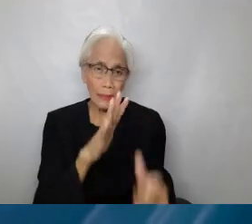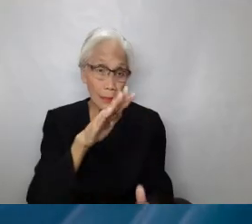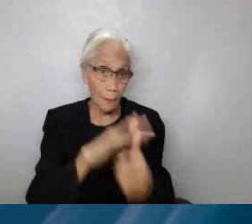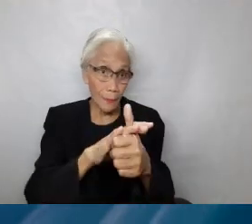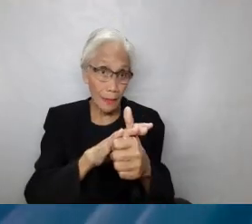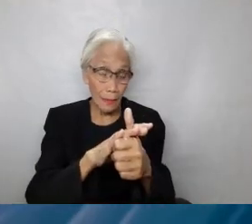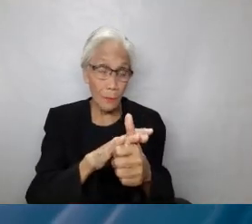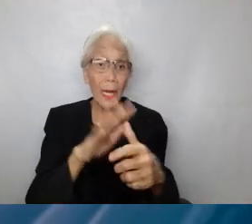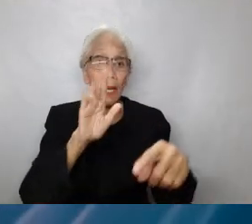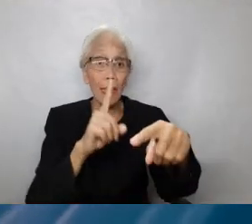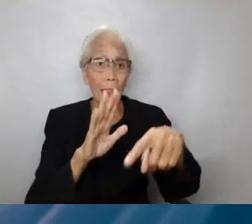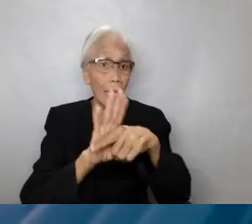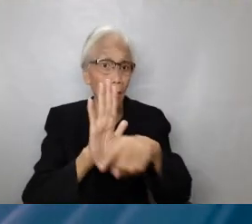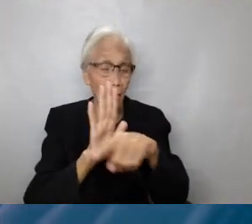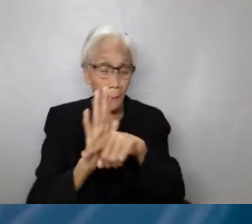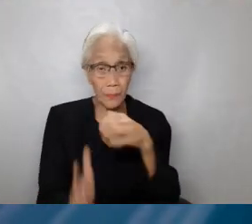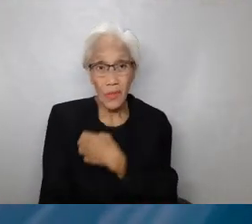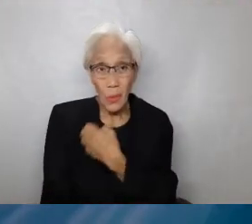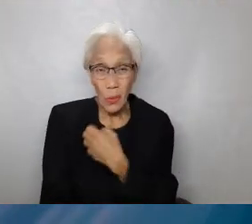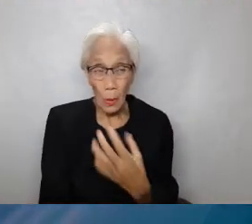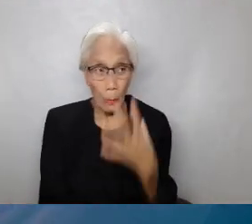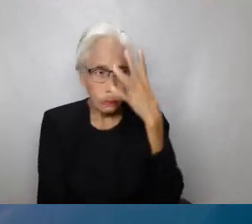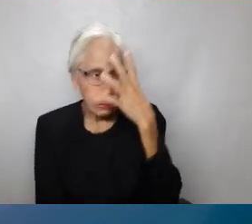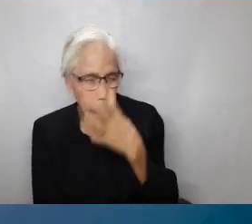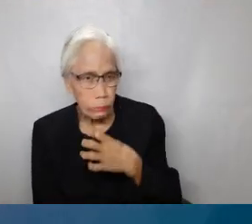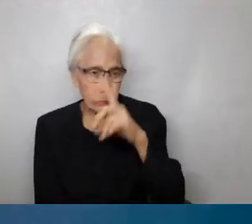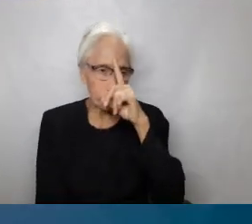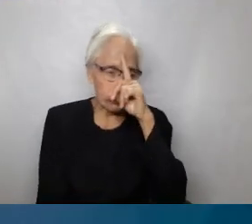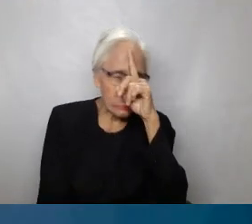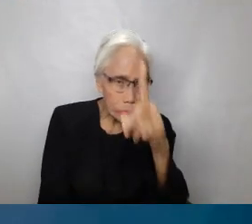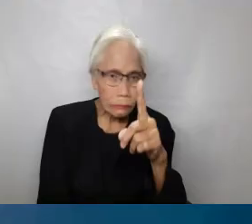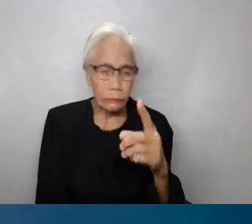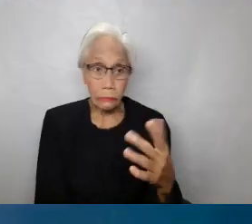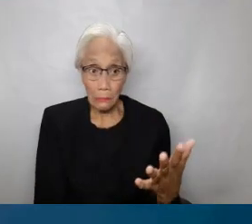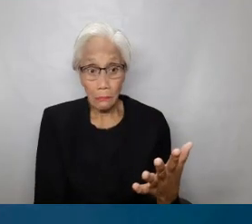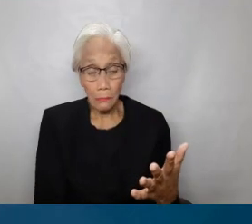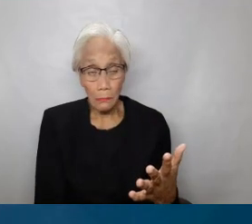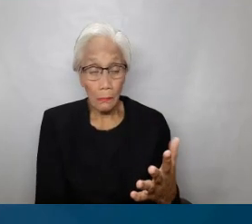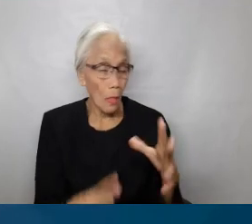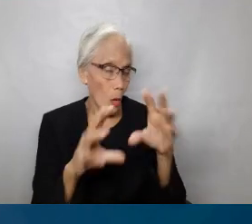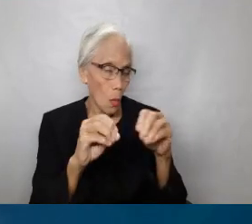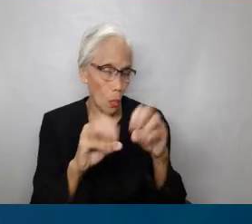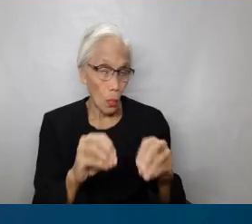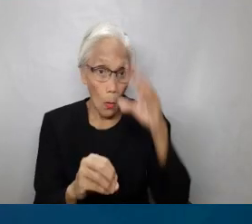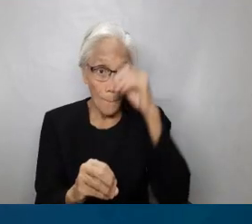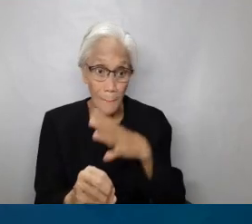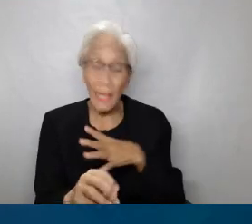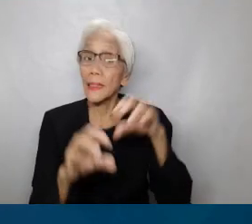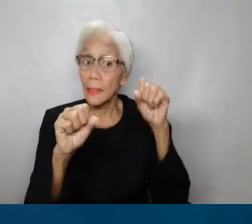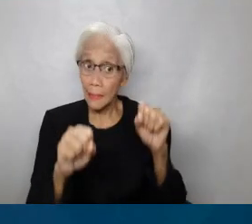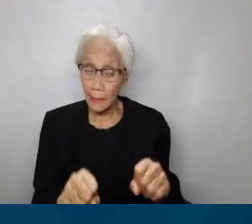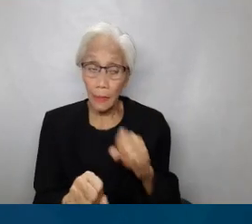madalas na lumalabas ito sa negative emotions like galit or inis, anger or irritation. Siyempre naman,